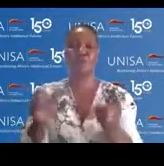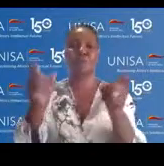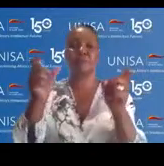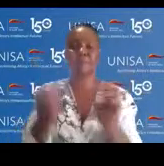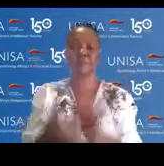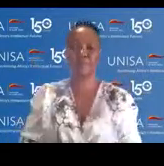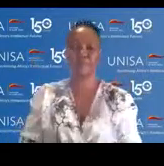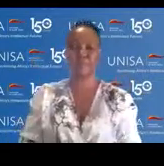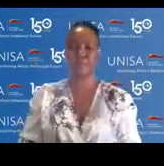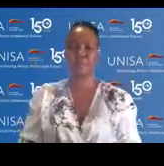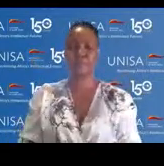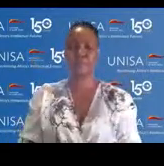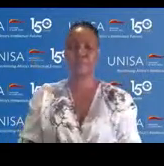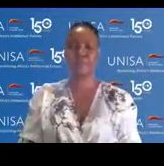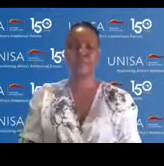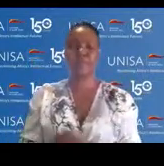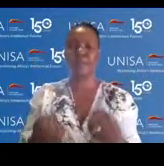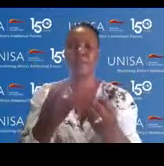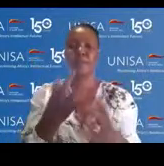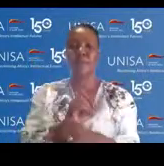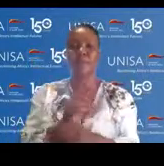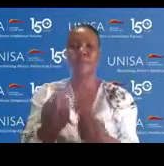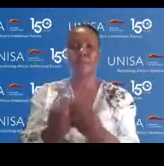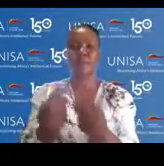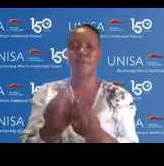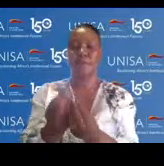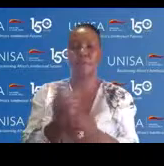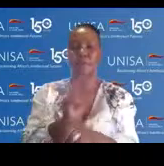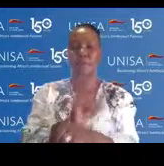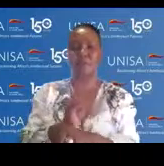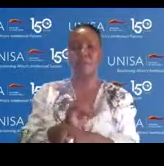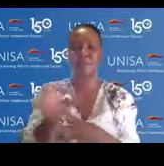Give it a few seconds, and I'm also going to clear my data. Why not?